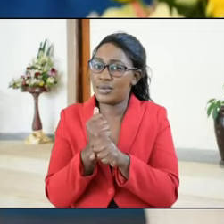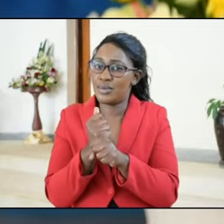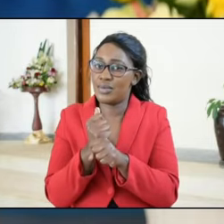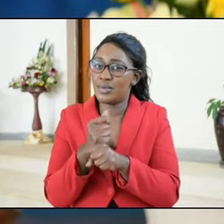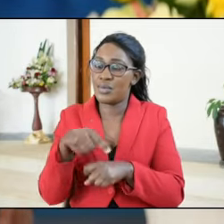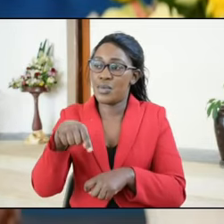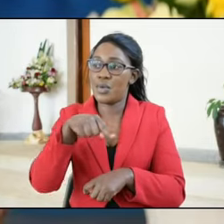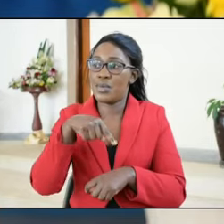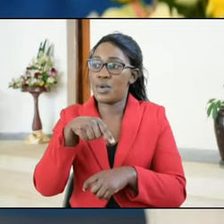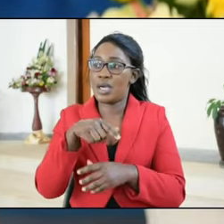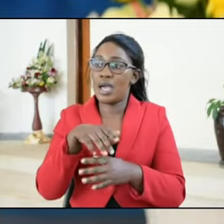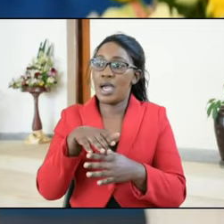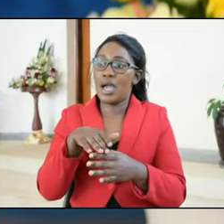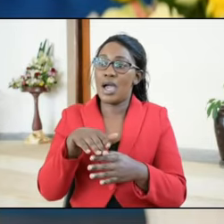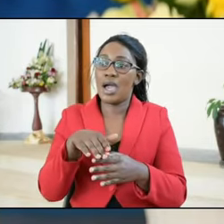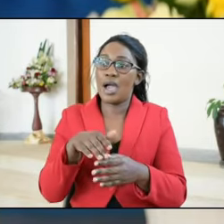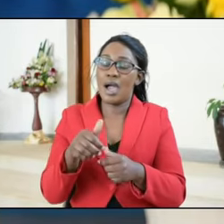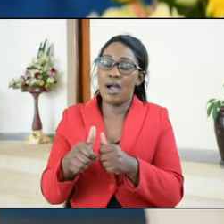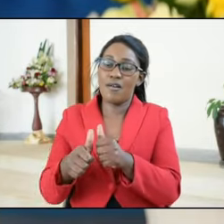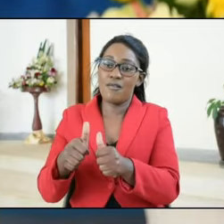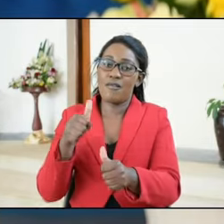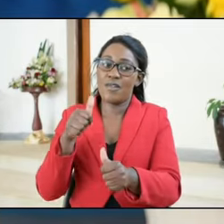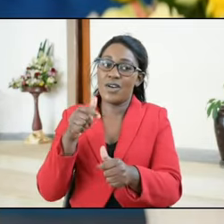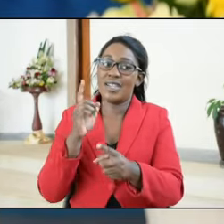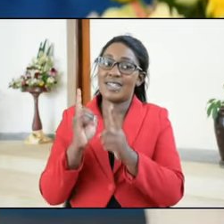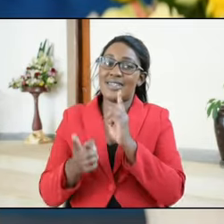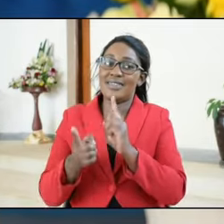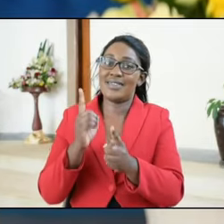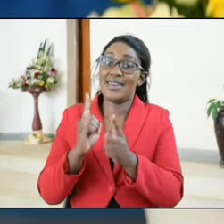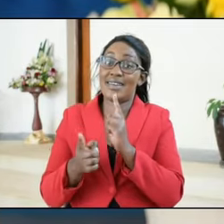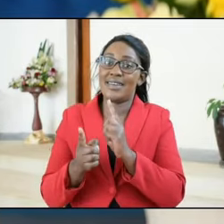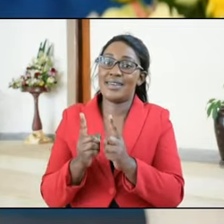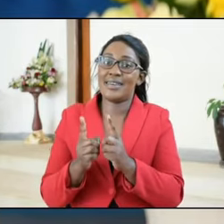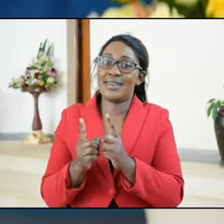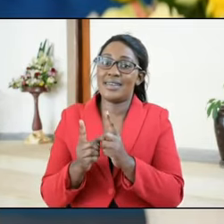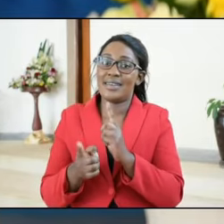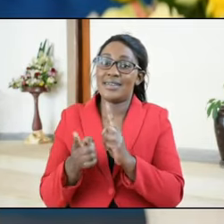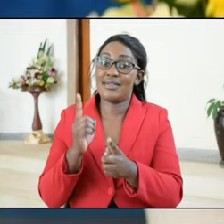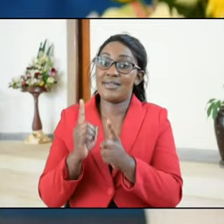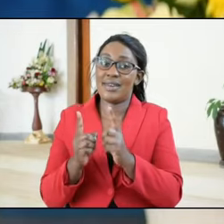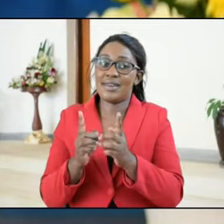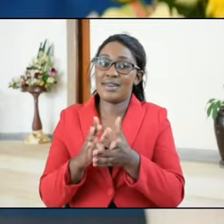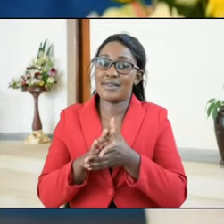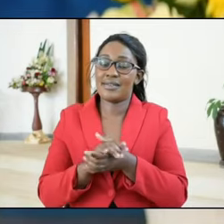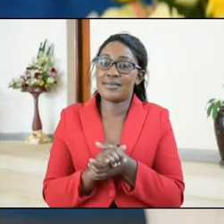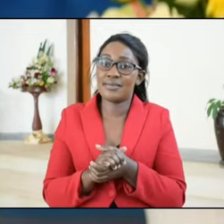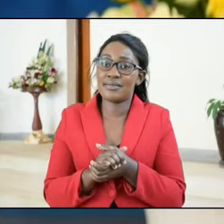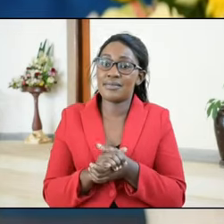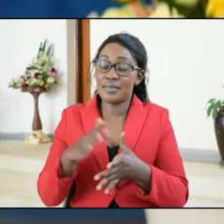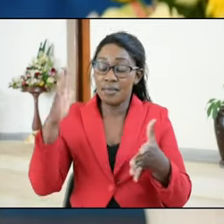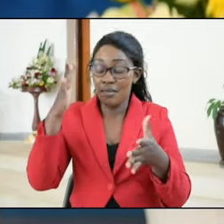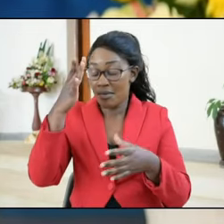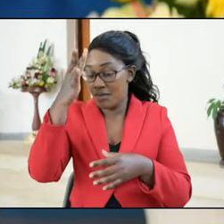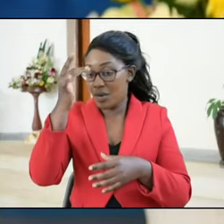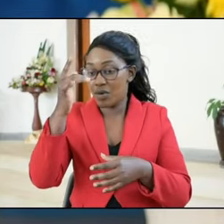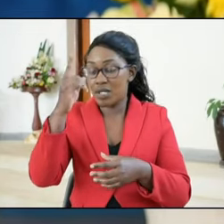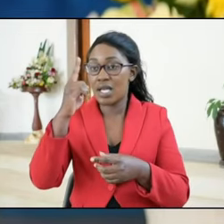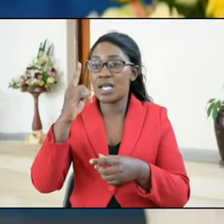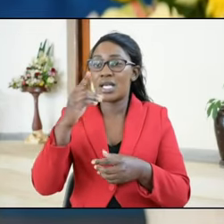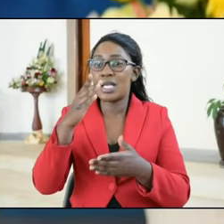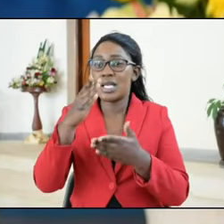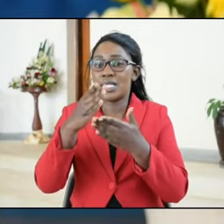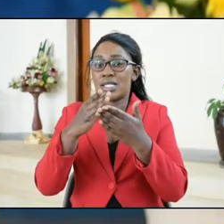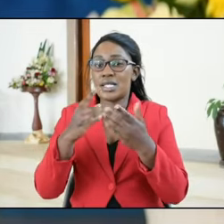how would we avoid running with erroneous beliefs? Because someone has read